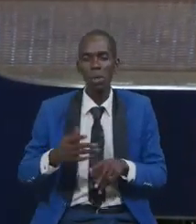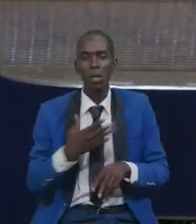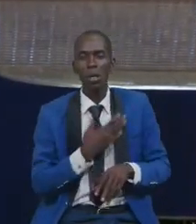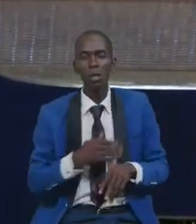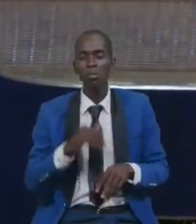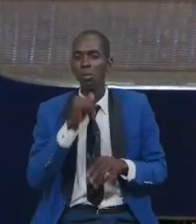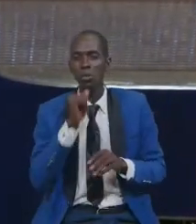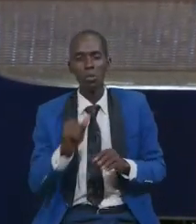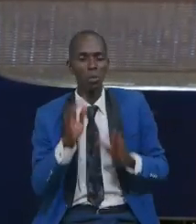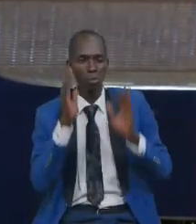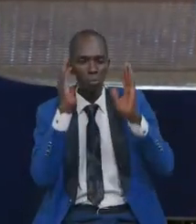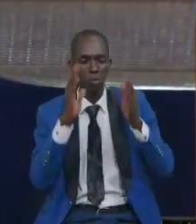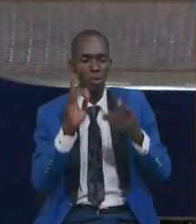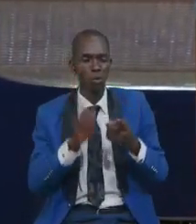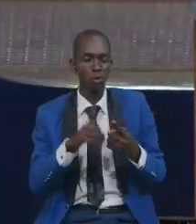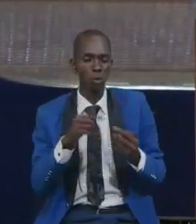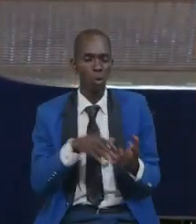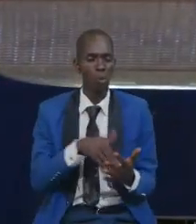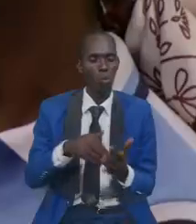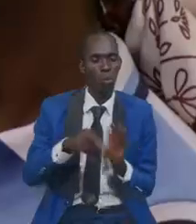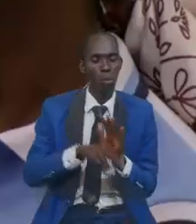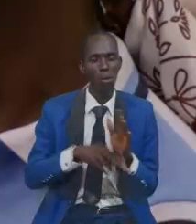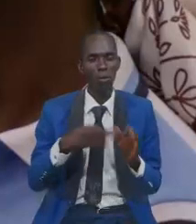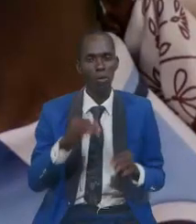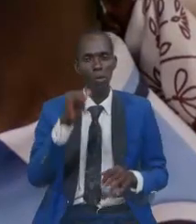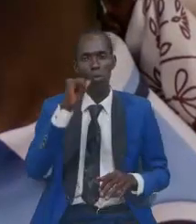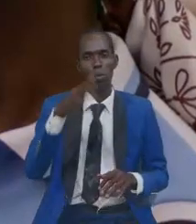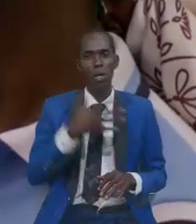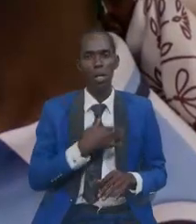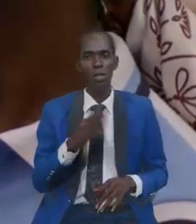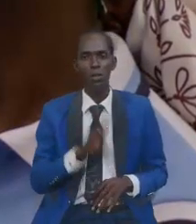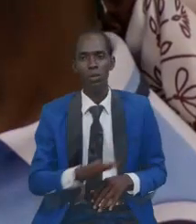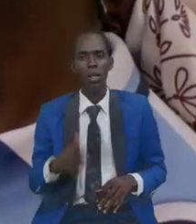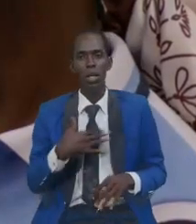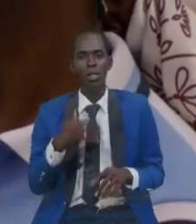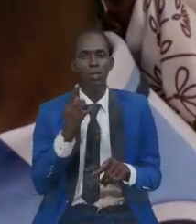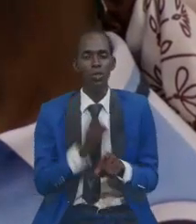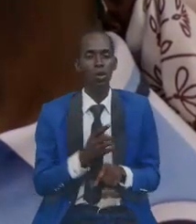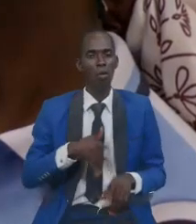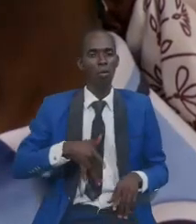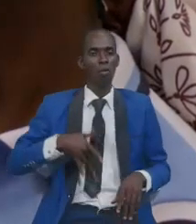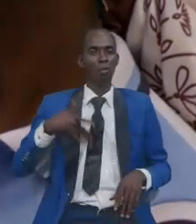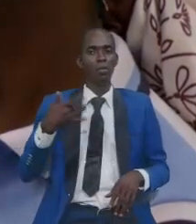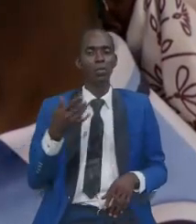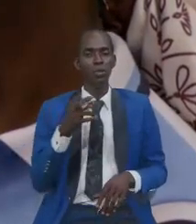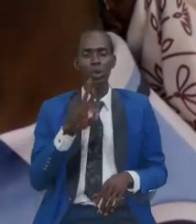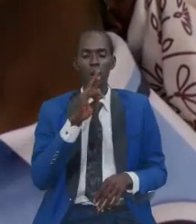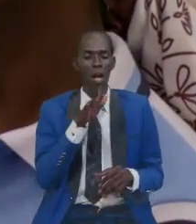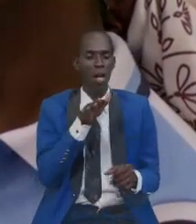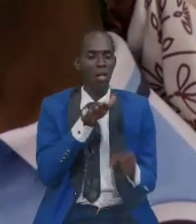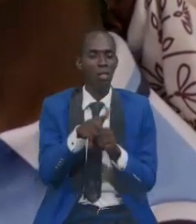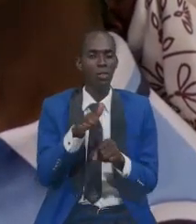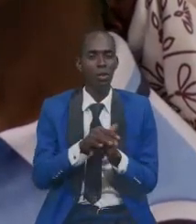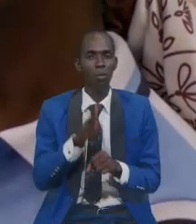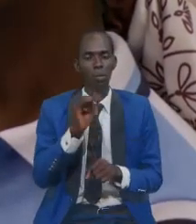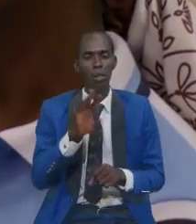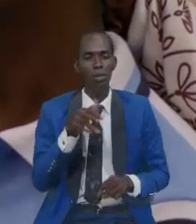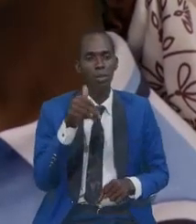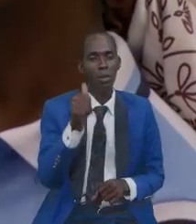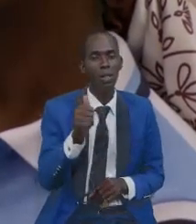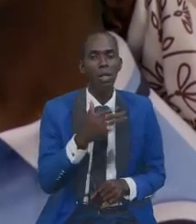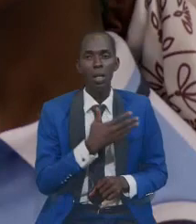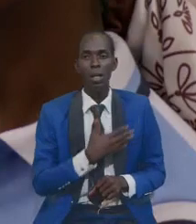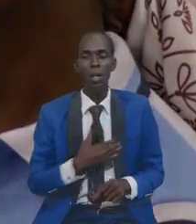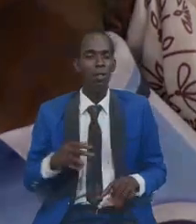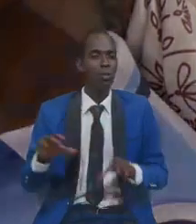the weakness of the children, and you just say that you are in love by yourself, and the evil you want to do